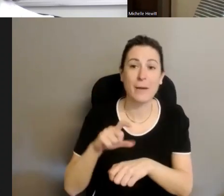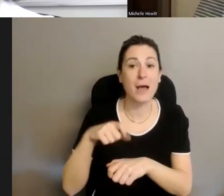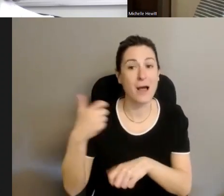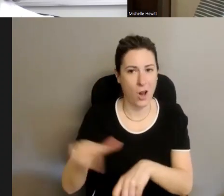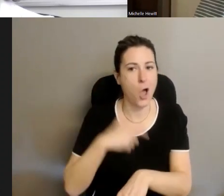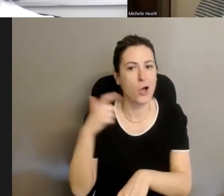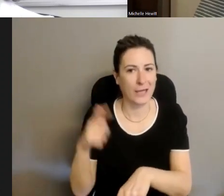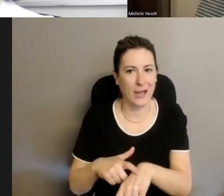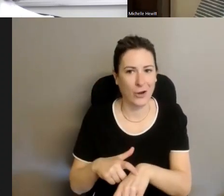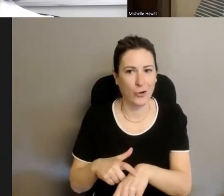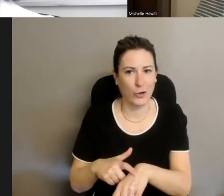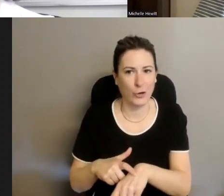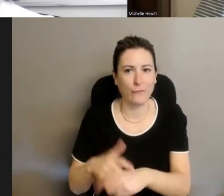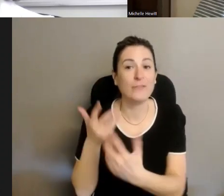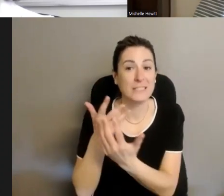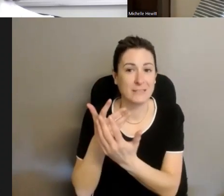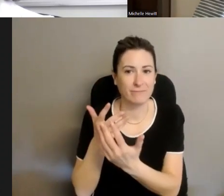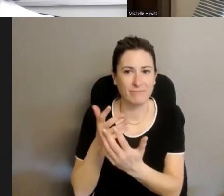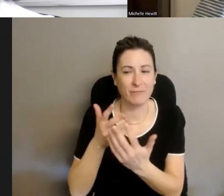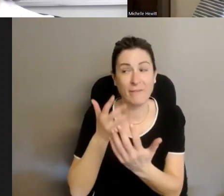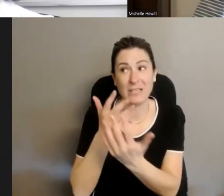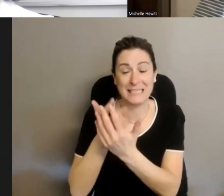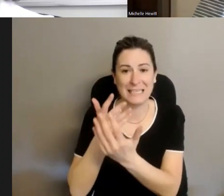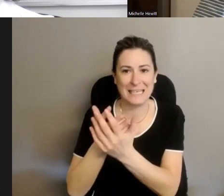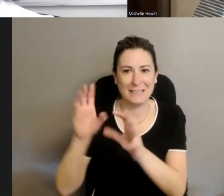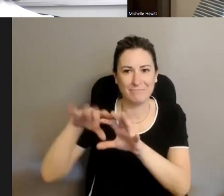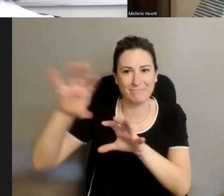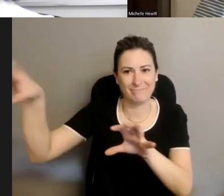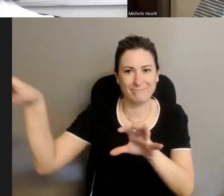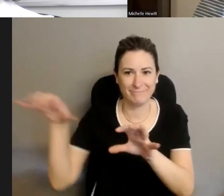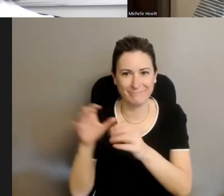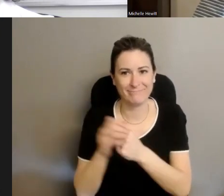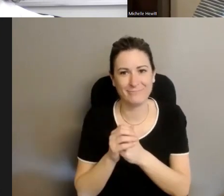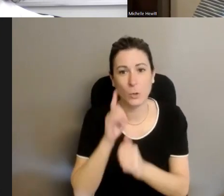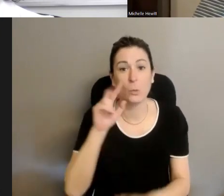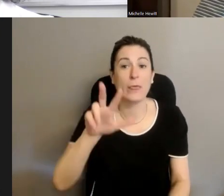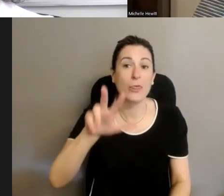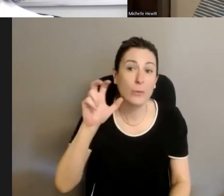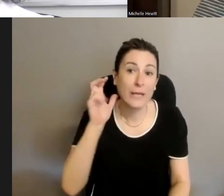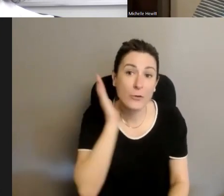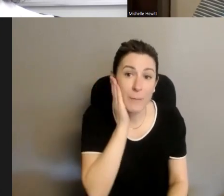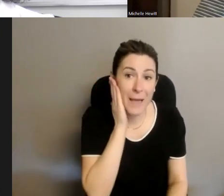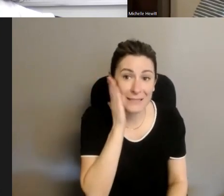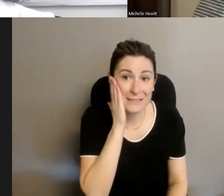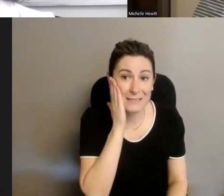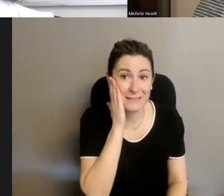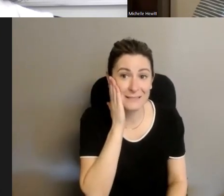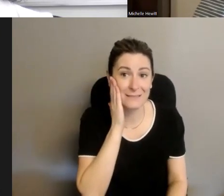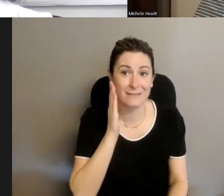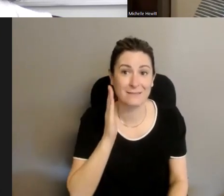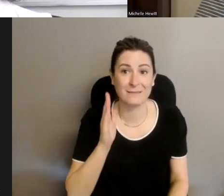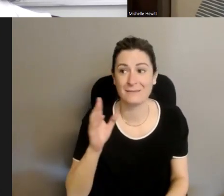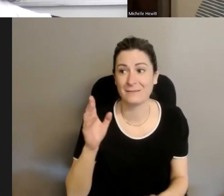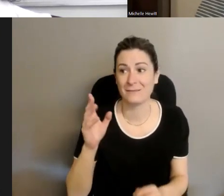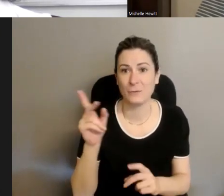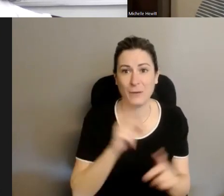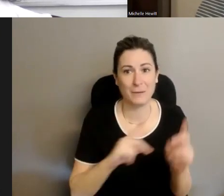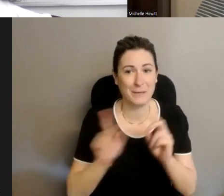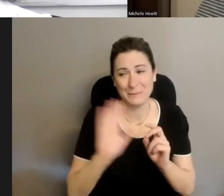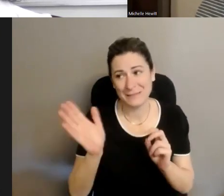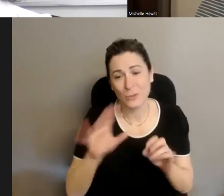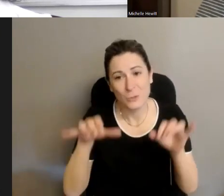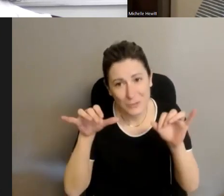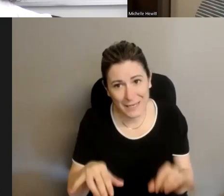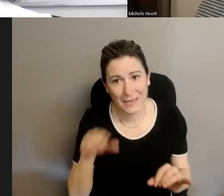hour with 300 beds in it when people want to live at home with dignity. So, yes, thank you, Shelley, as